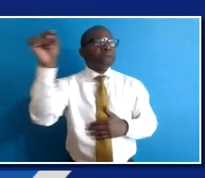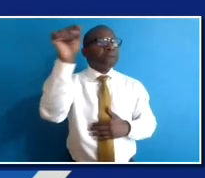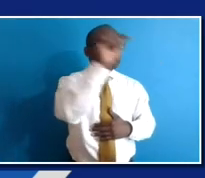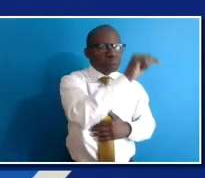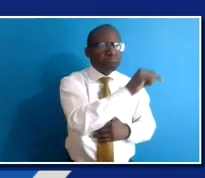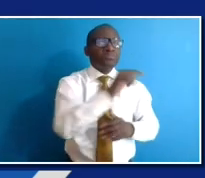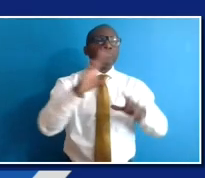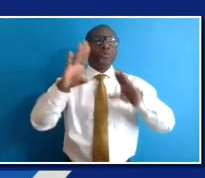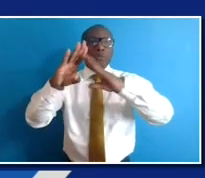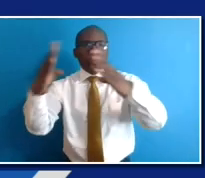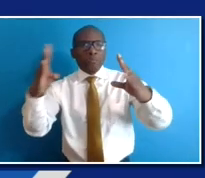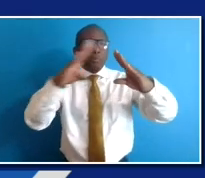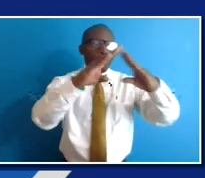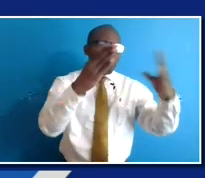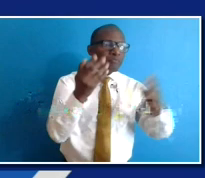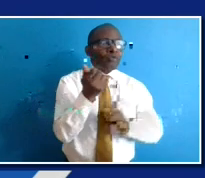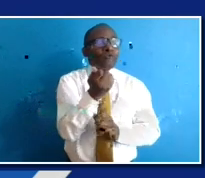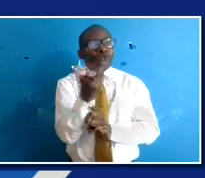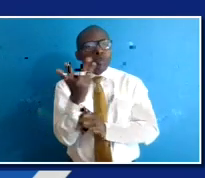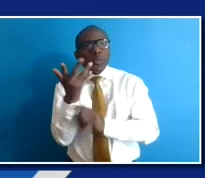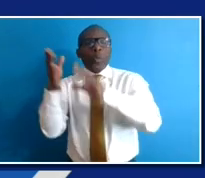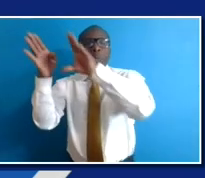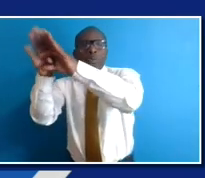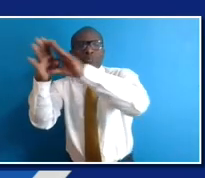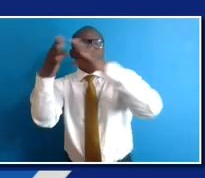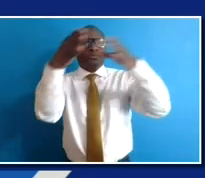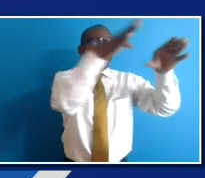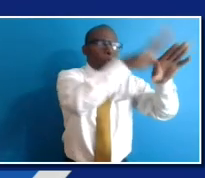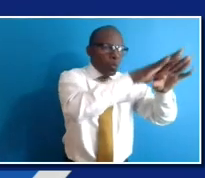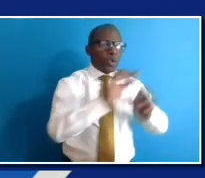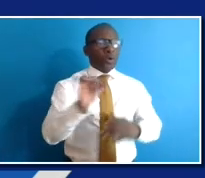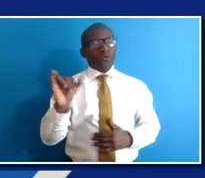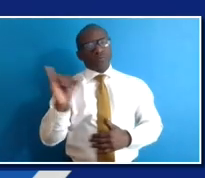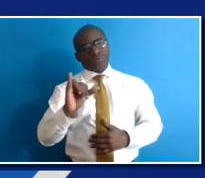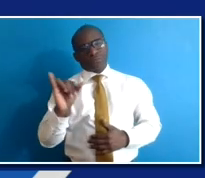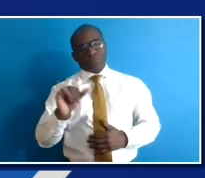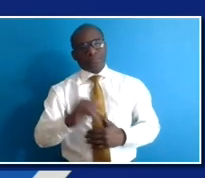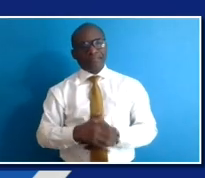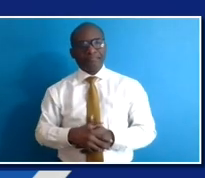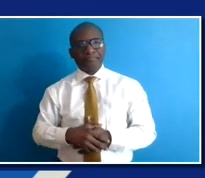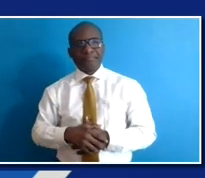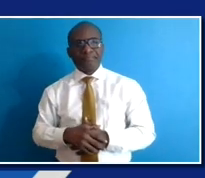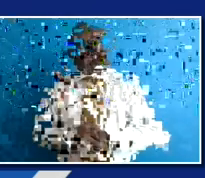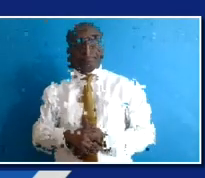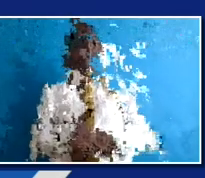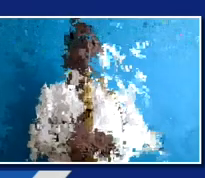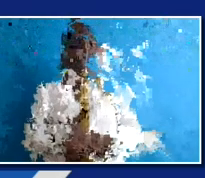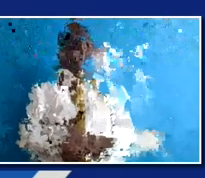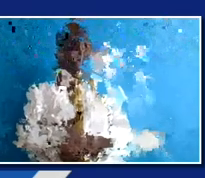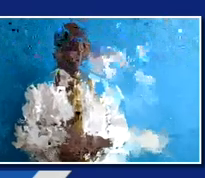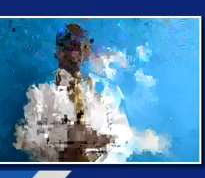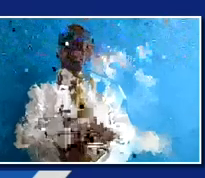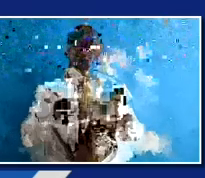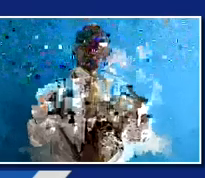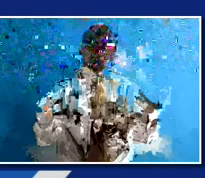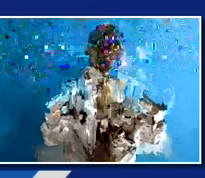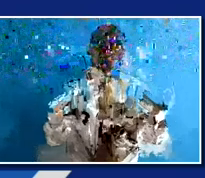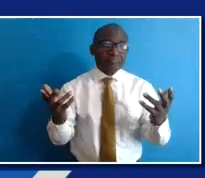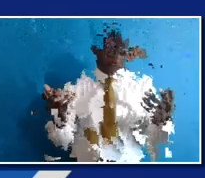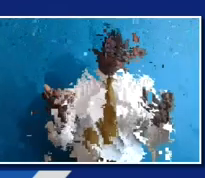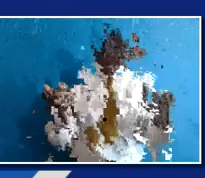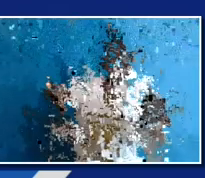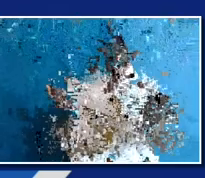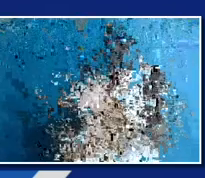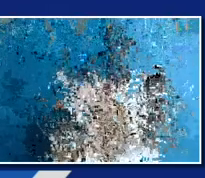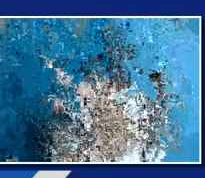limits now because of the facility that's been created there for backup hospital services. But every place else open. These are your parks.